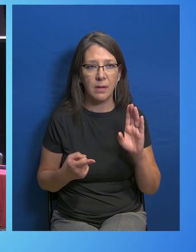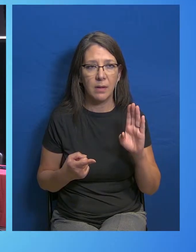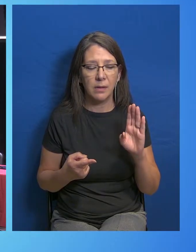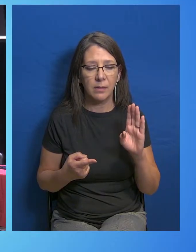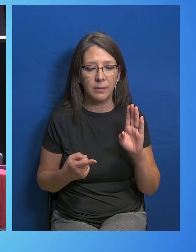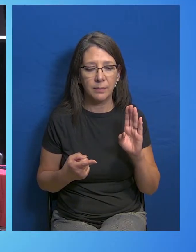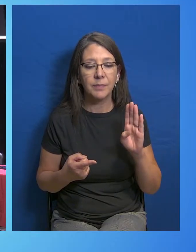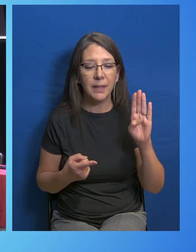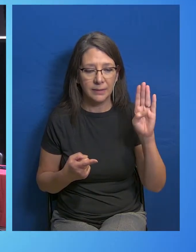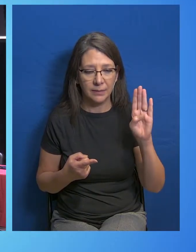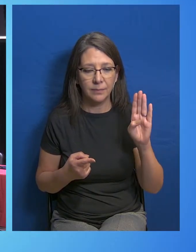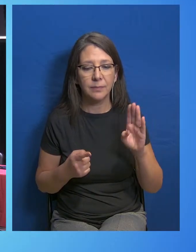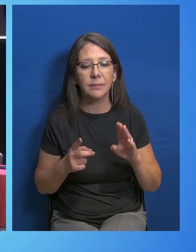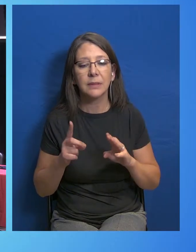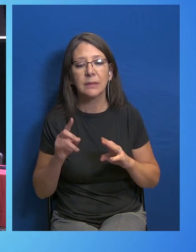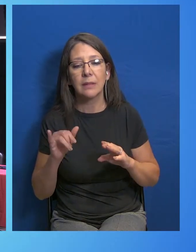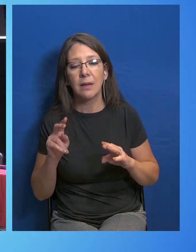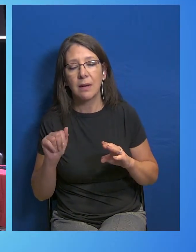This is Diana.